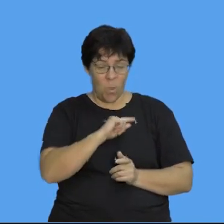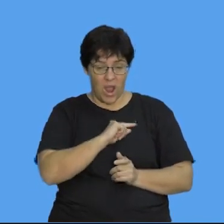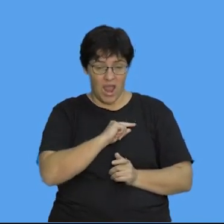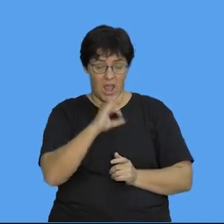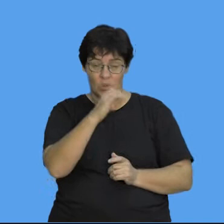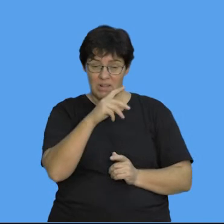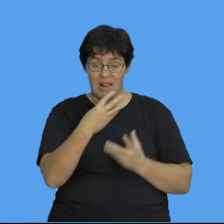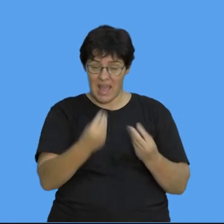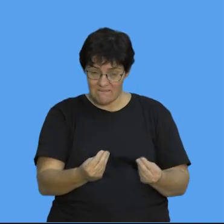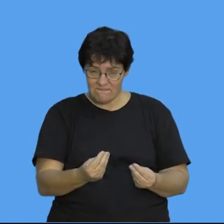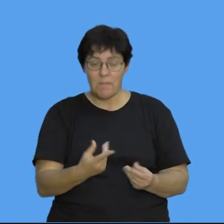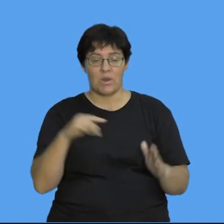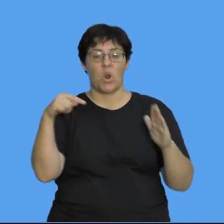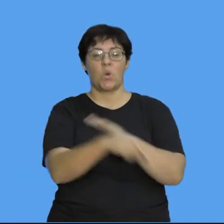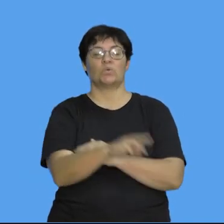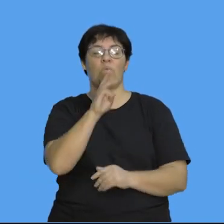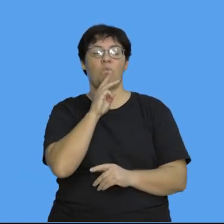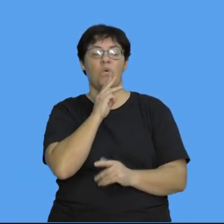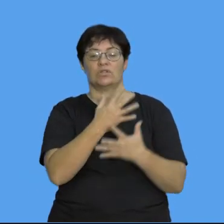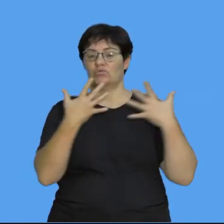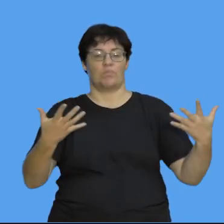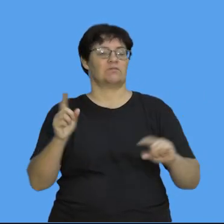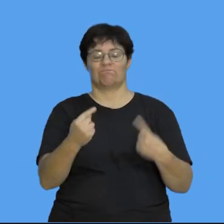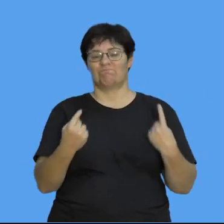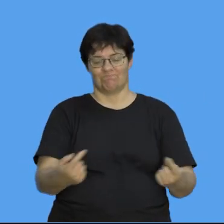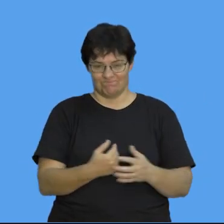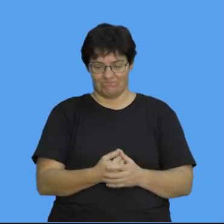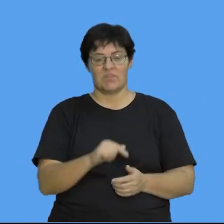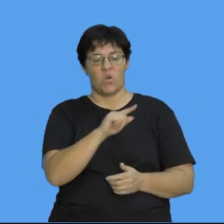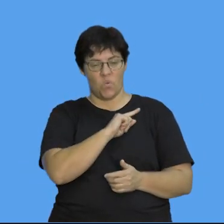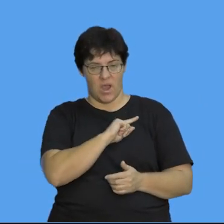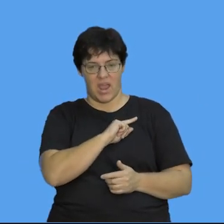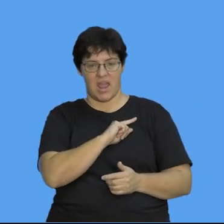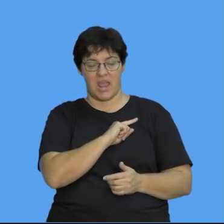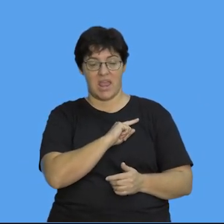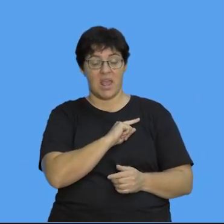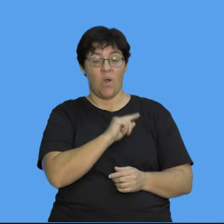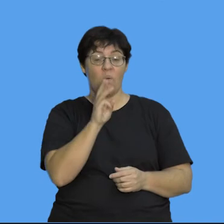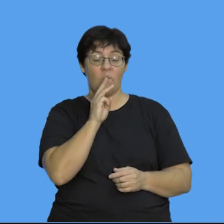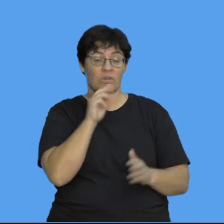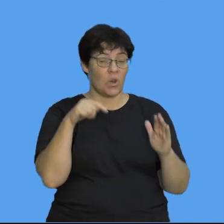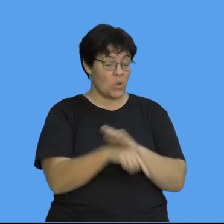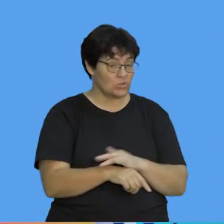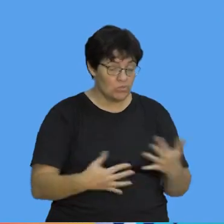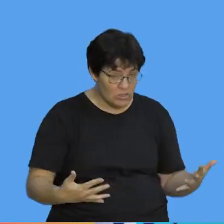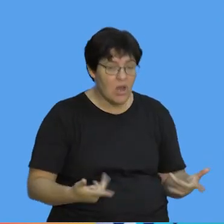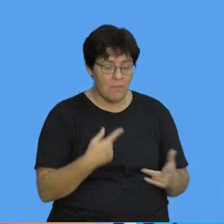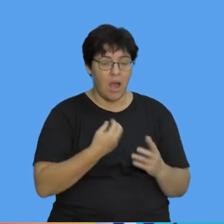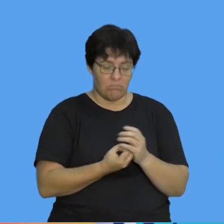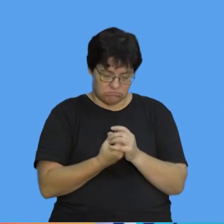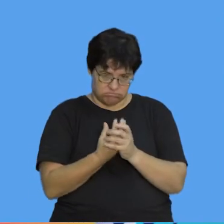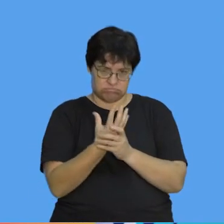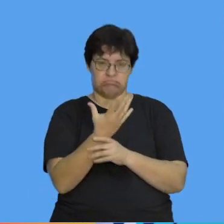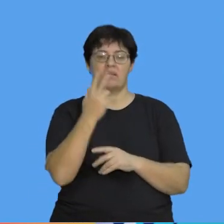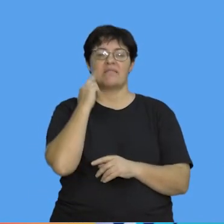has a cuticle, it's not going to lose a lot of water. Because it doesn't lose a lot of water, the plant